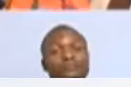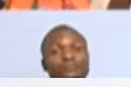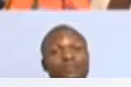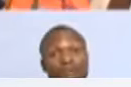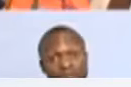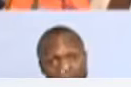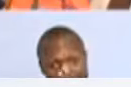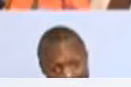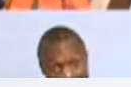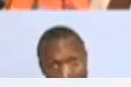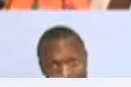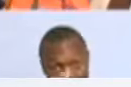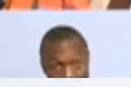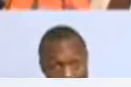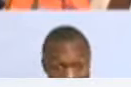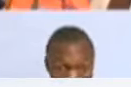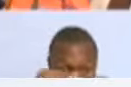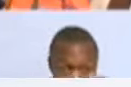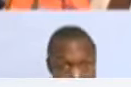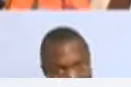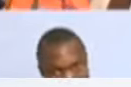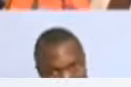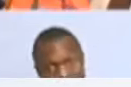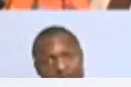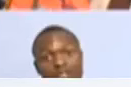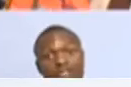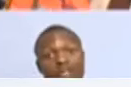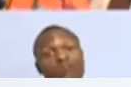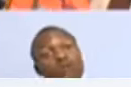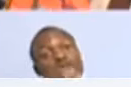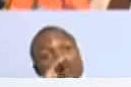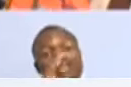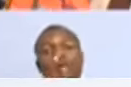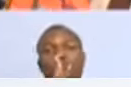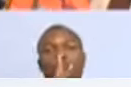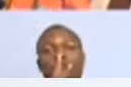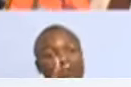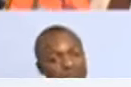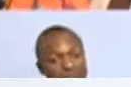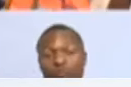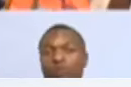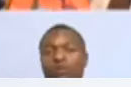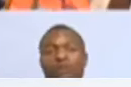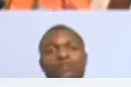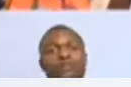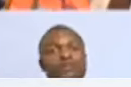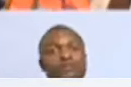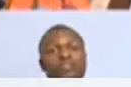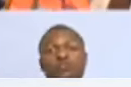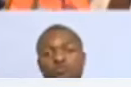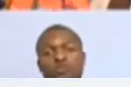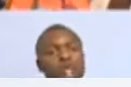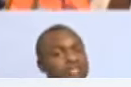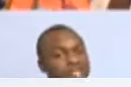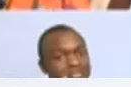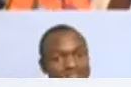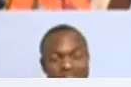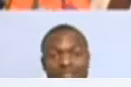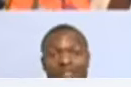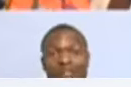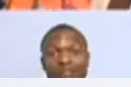Madam Speaker, providing clean and safe drinking water to citizens is not just to quench the